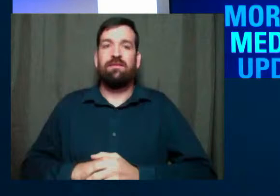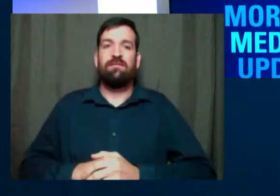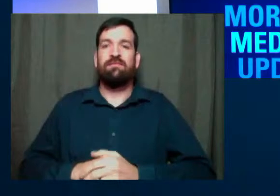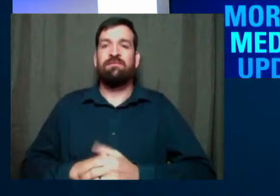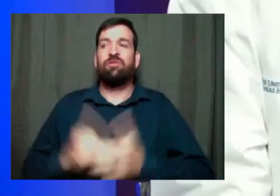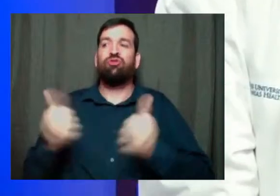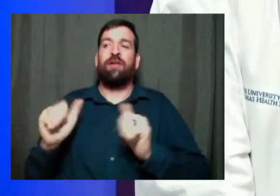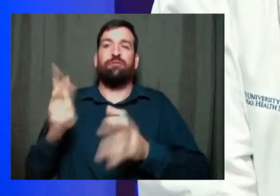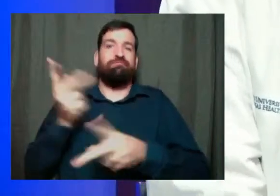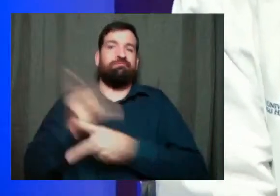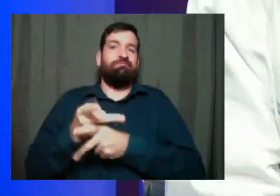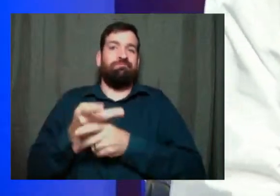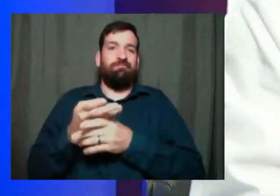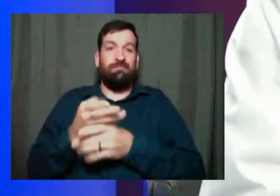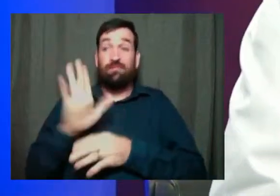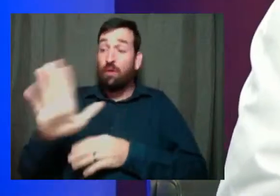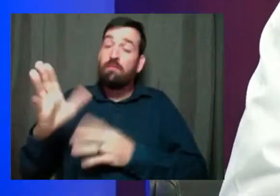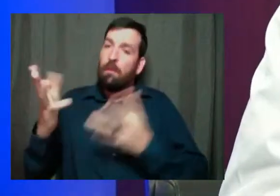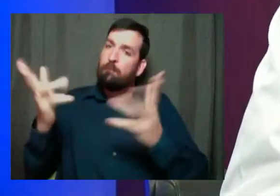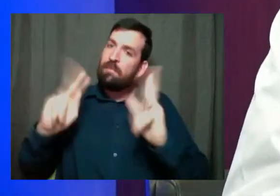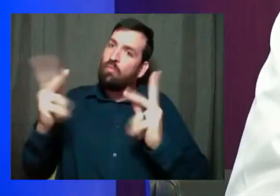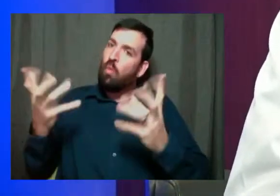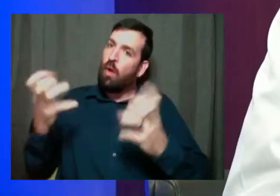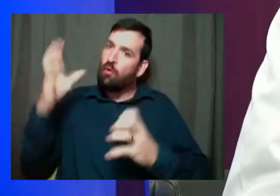now. But people want to hear your opinion I'm on going that. to stand in the lane.